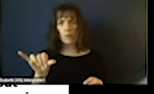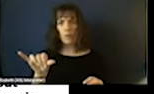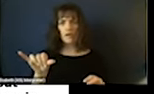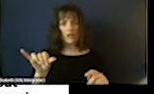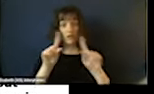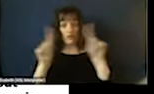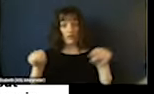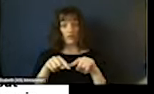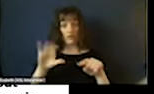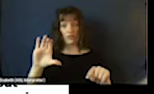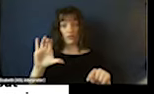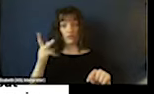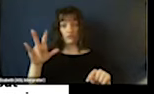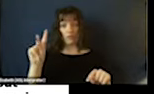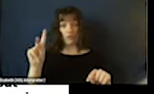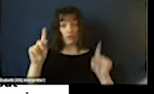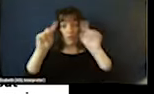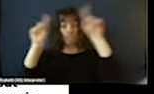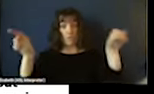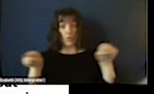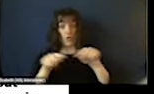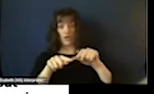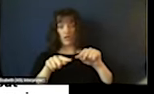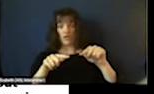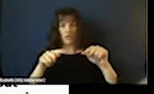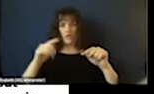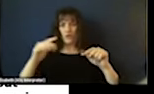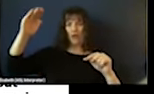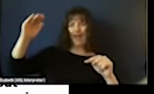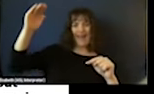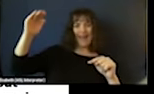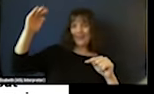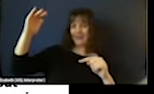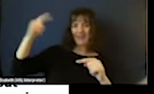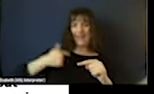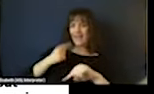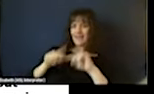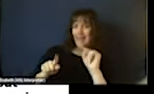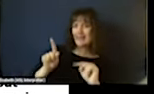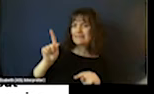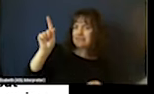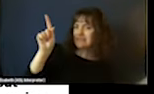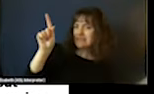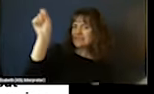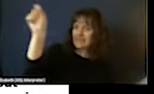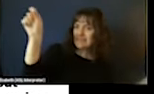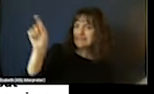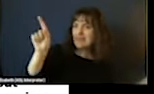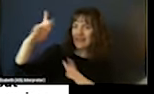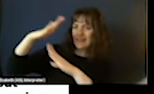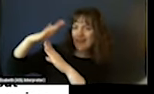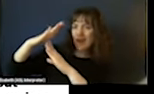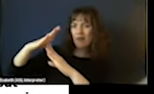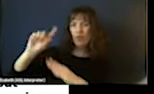chalkboard. And therefore that the lesson plans I had made were not going to be very effective. And you might have thought that